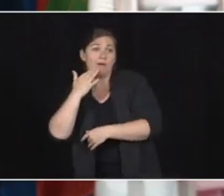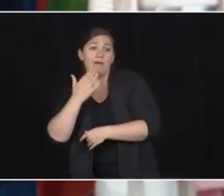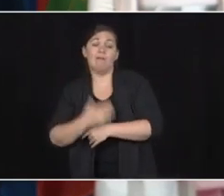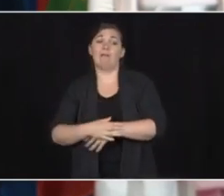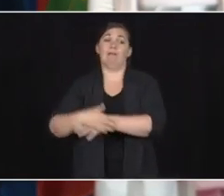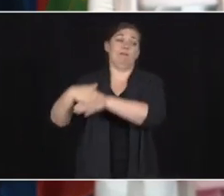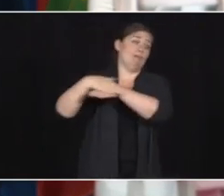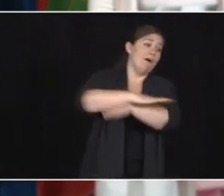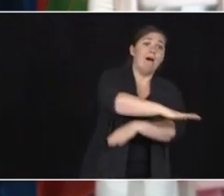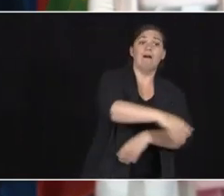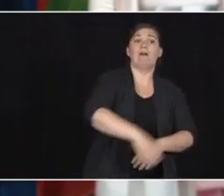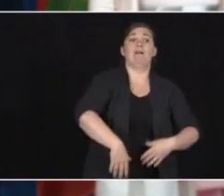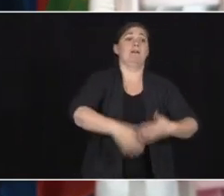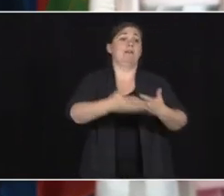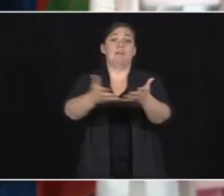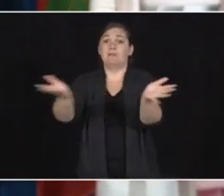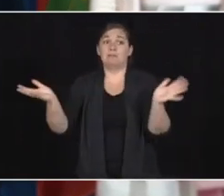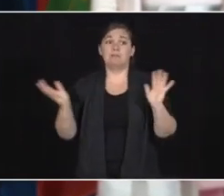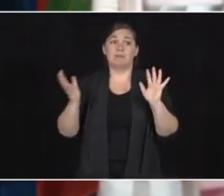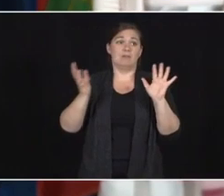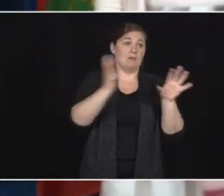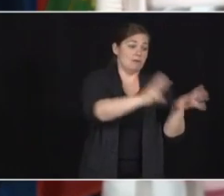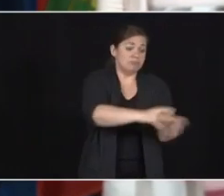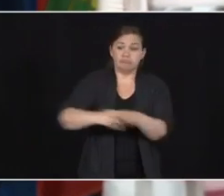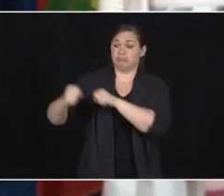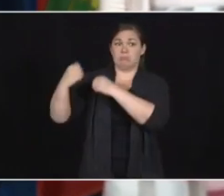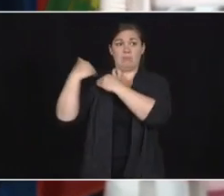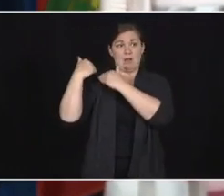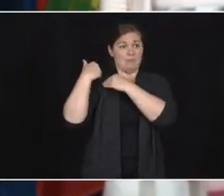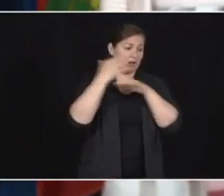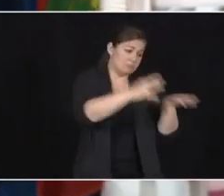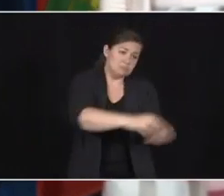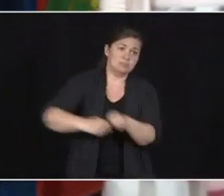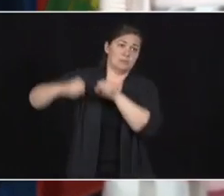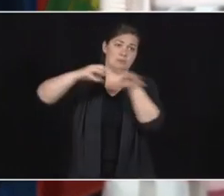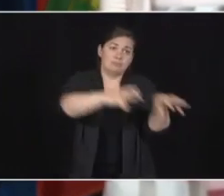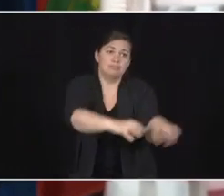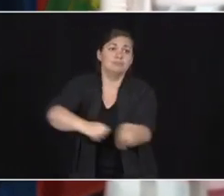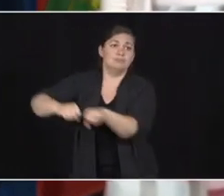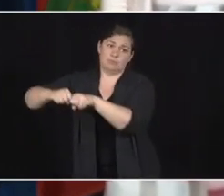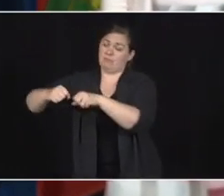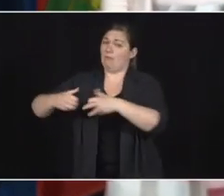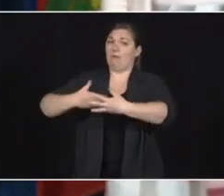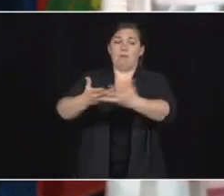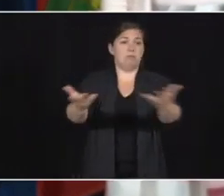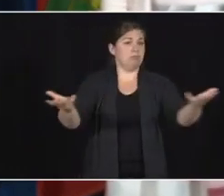these long-term care facilities. We're doing everything and anyone available